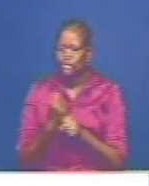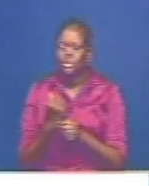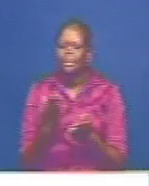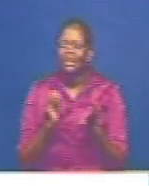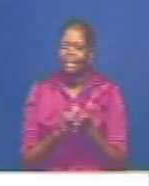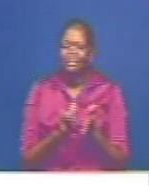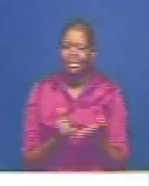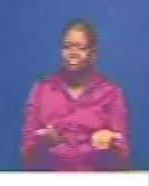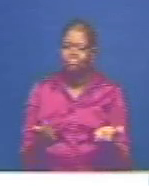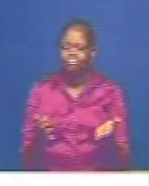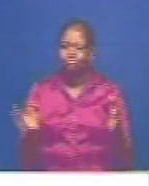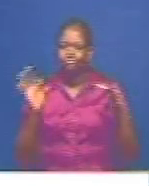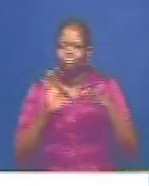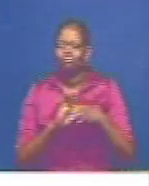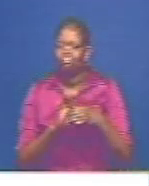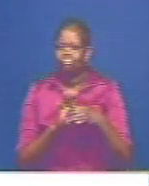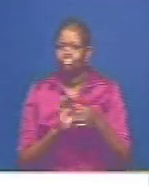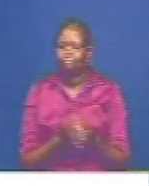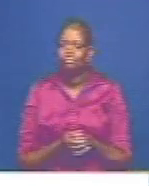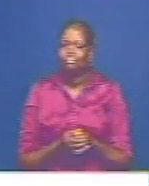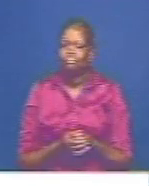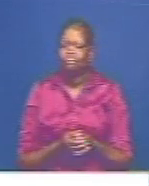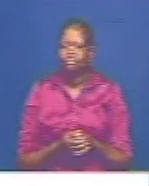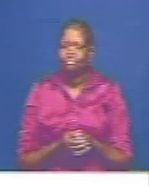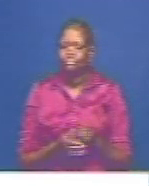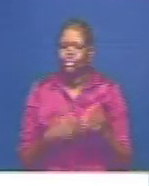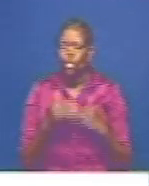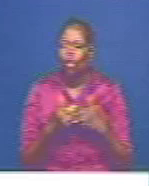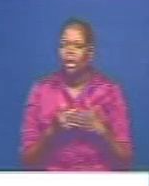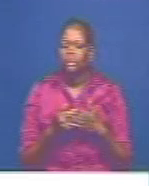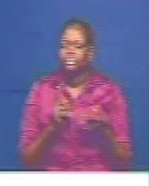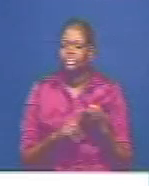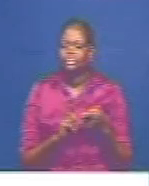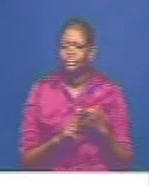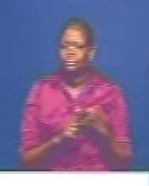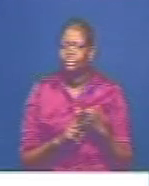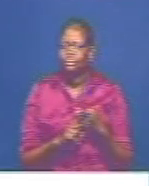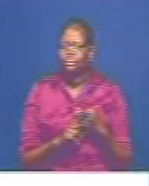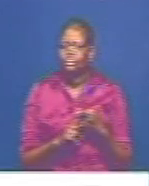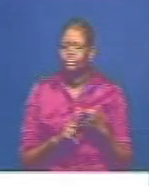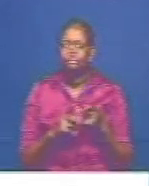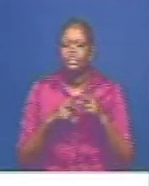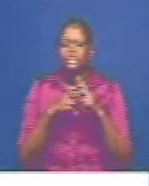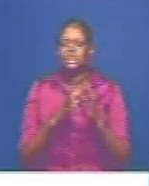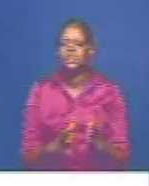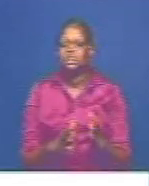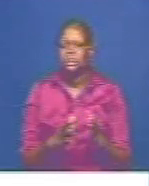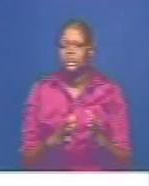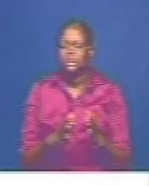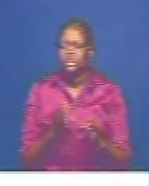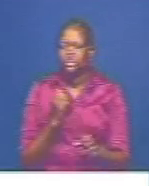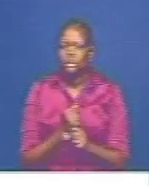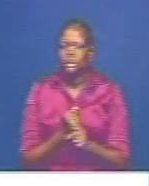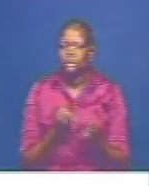is incorporating all those. Mm-hmm. Here's one. My engineering, we did an